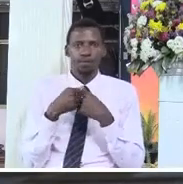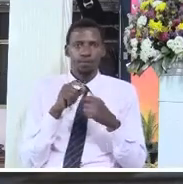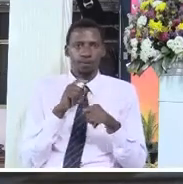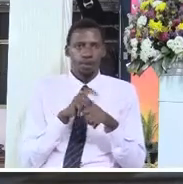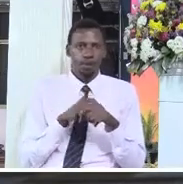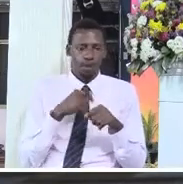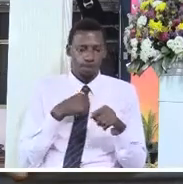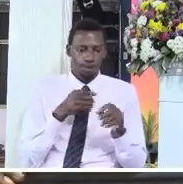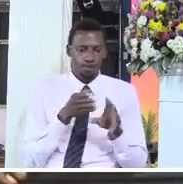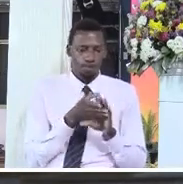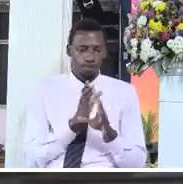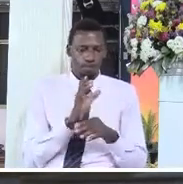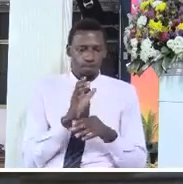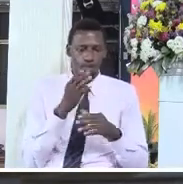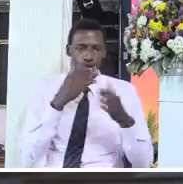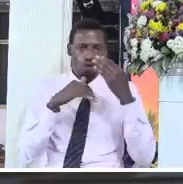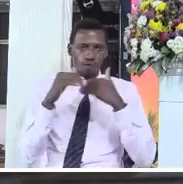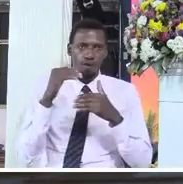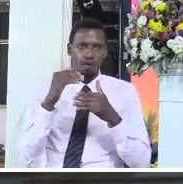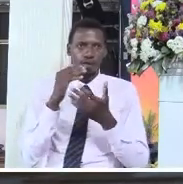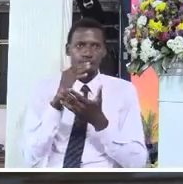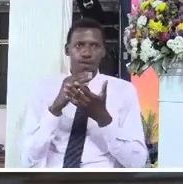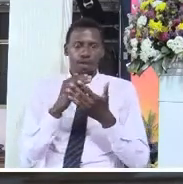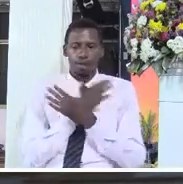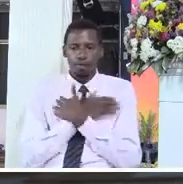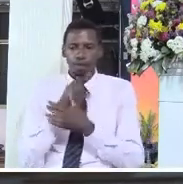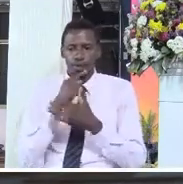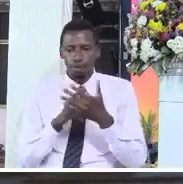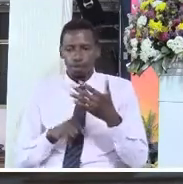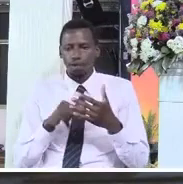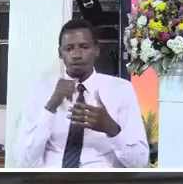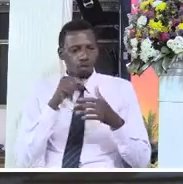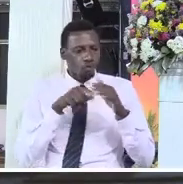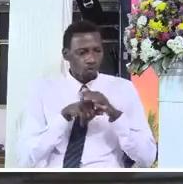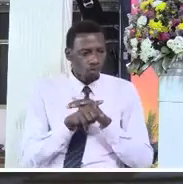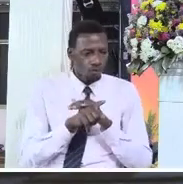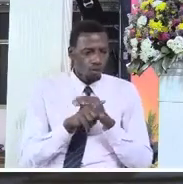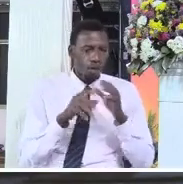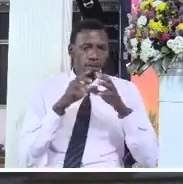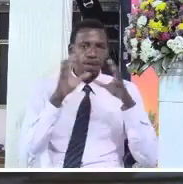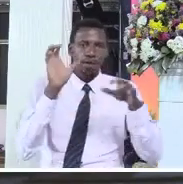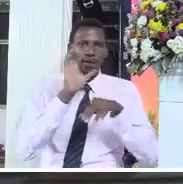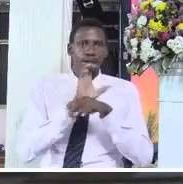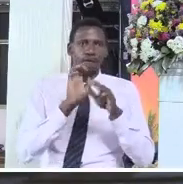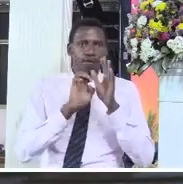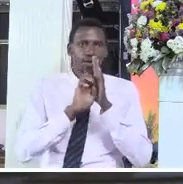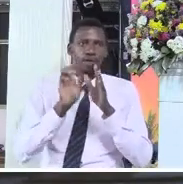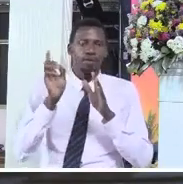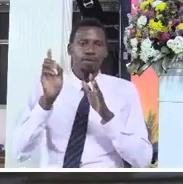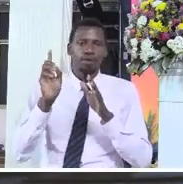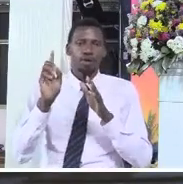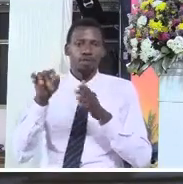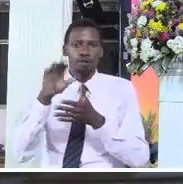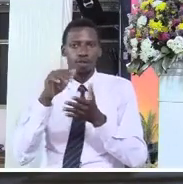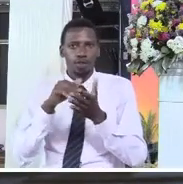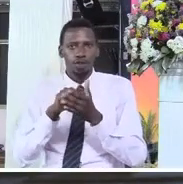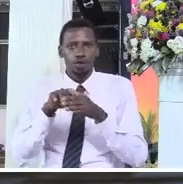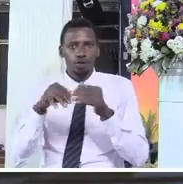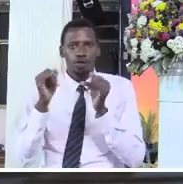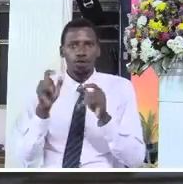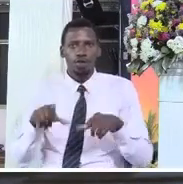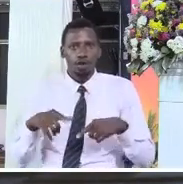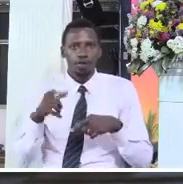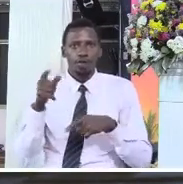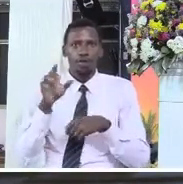campus, some of my friends were saying, don't go to a bigger church like Newlife, Central, because in those churches, people are so